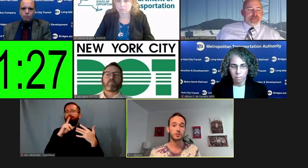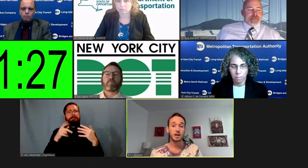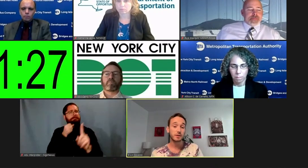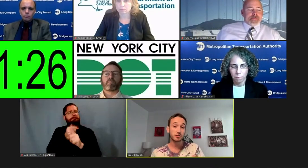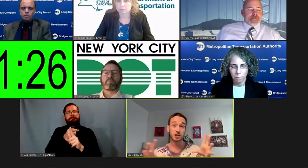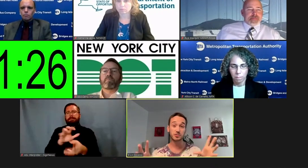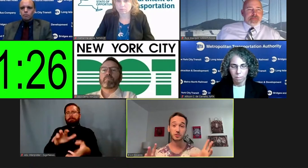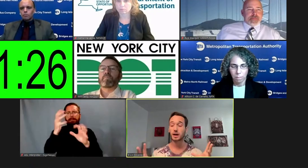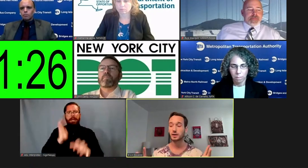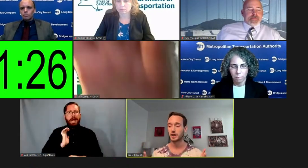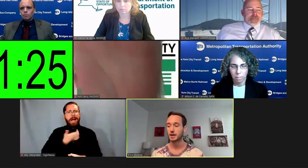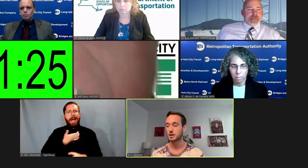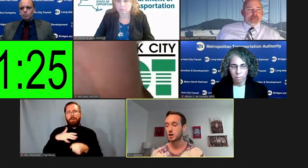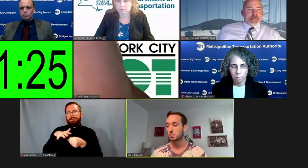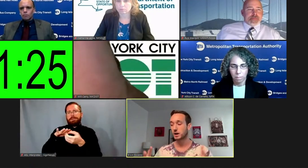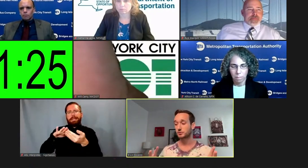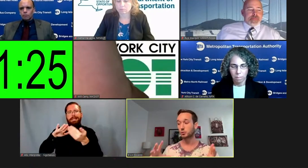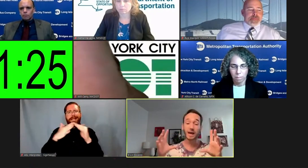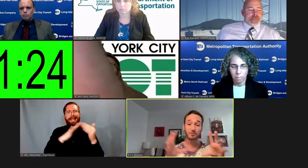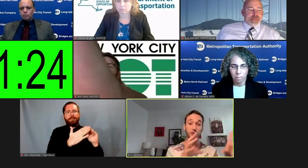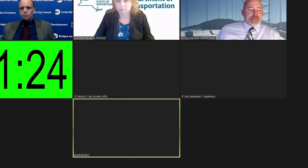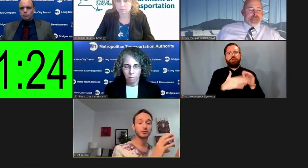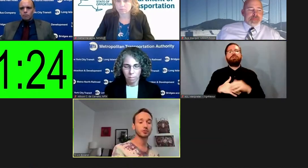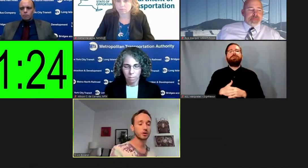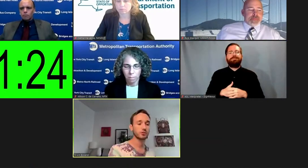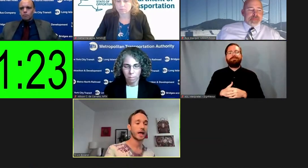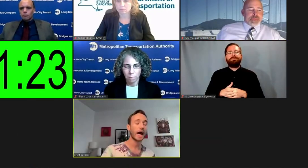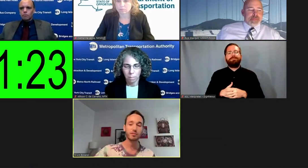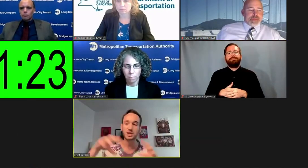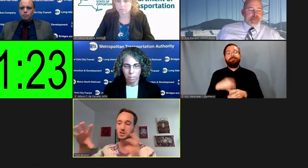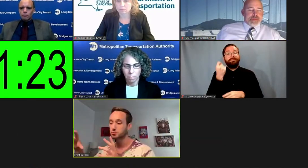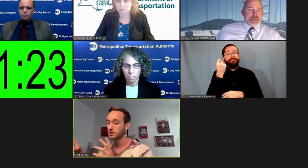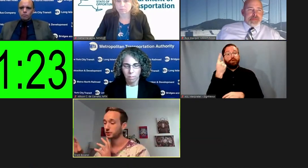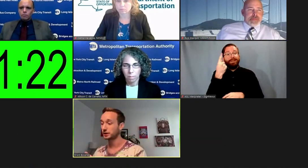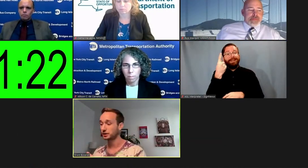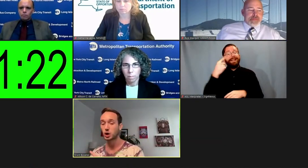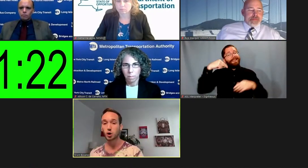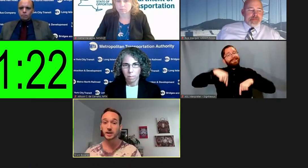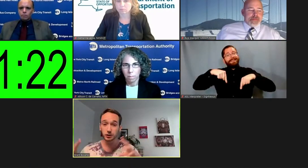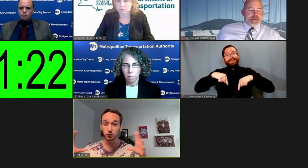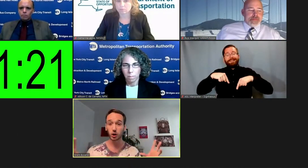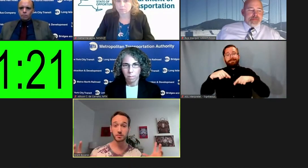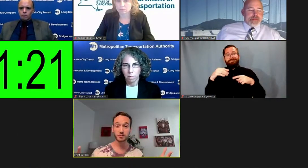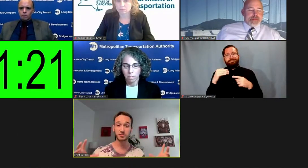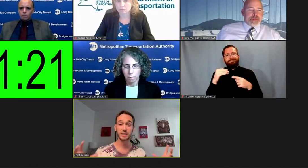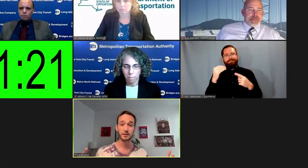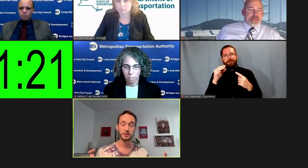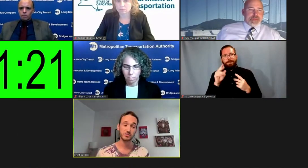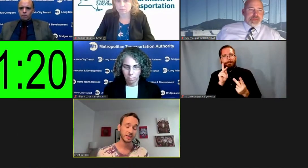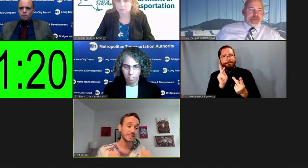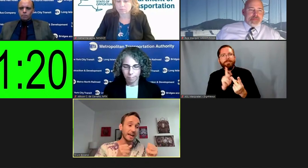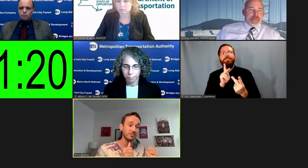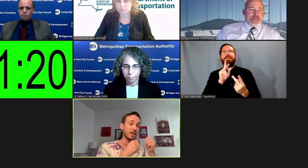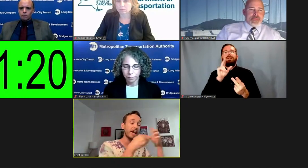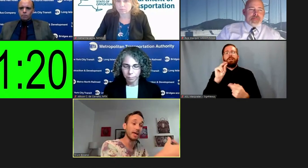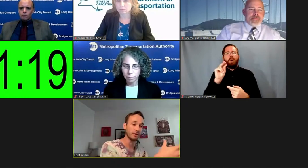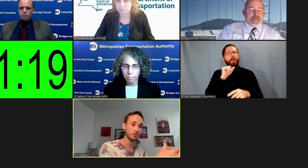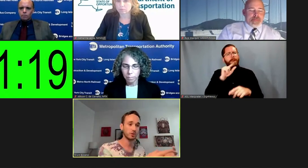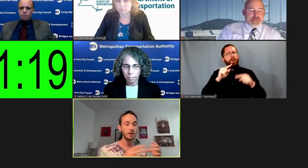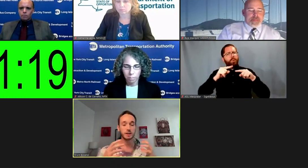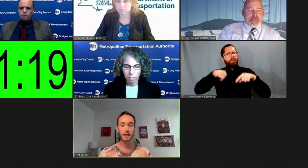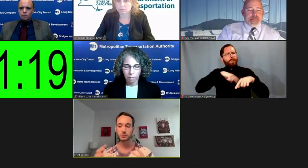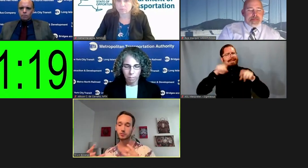not and these suggestions are not a but we have to do these things first and have congestion pricing later we can do all of this together this is a yes